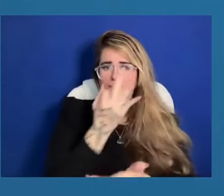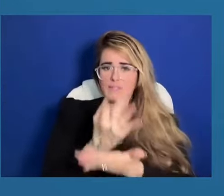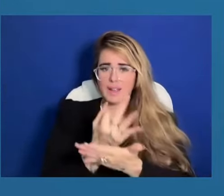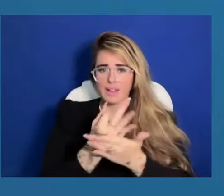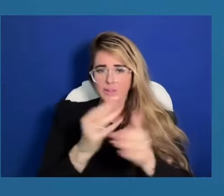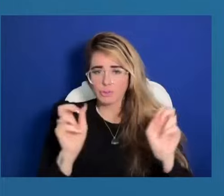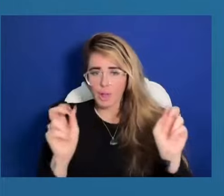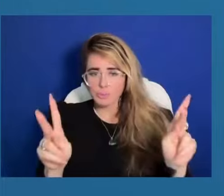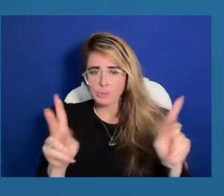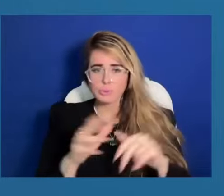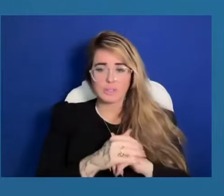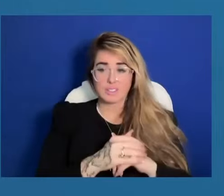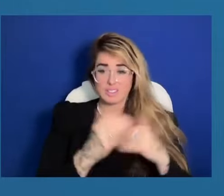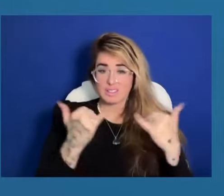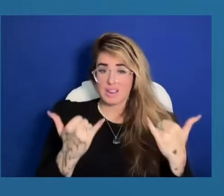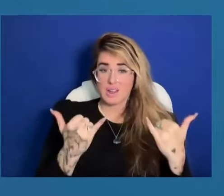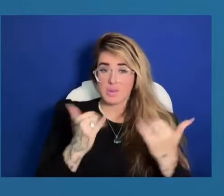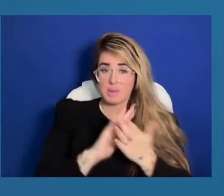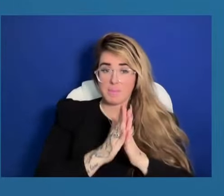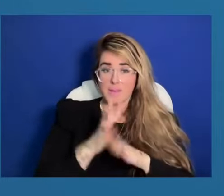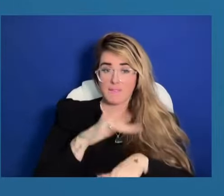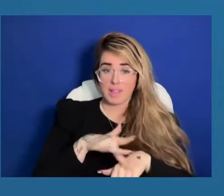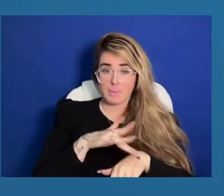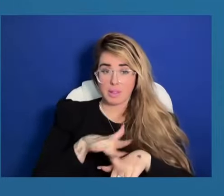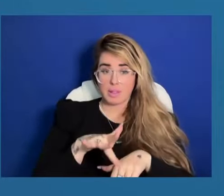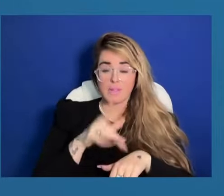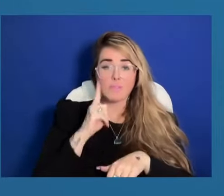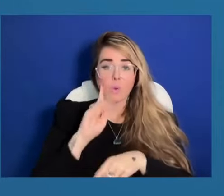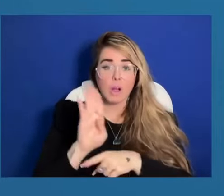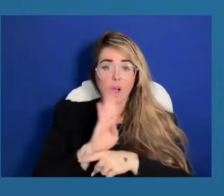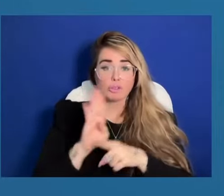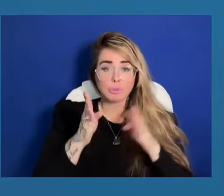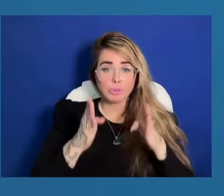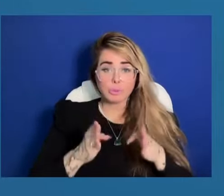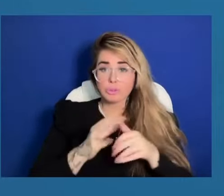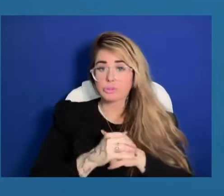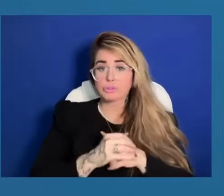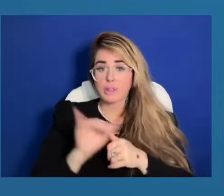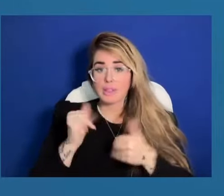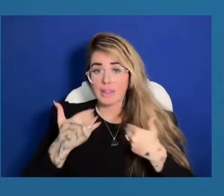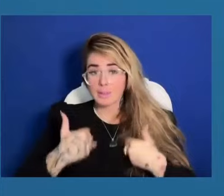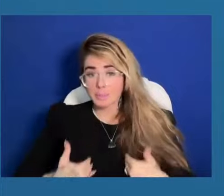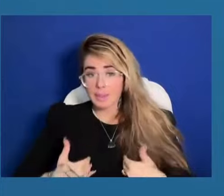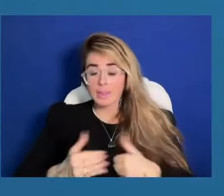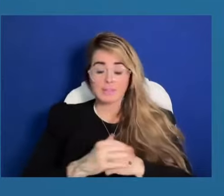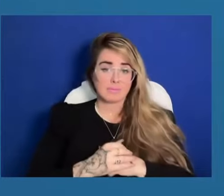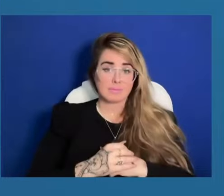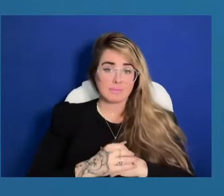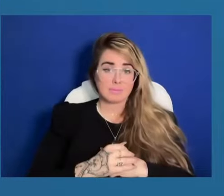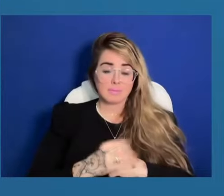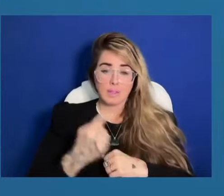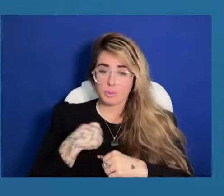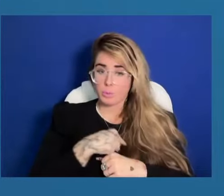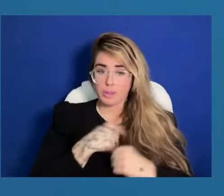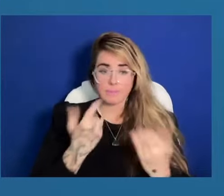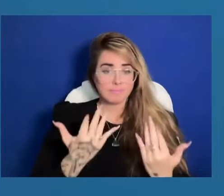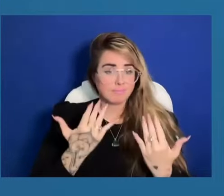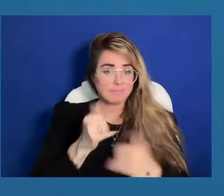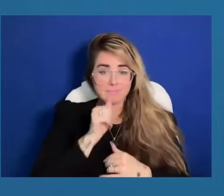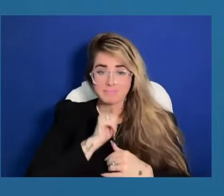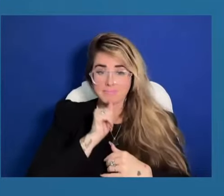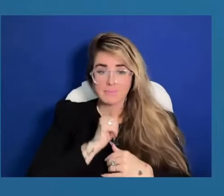opportunities are being made available to entrepreneurs like me, have been patiently waiting for